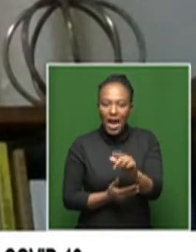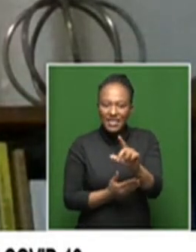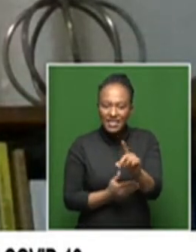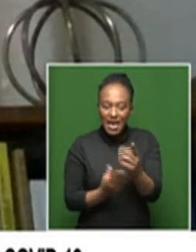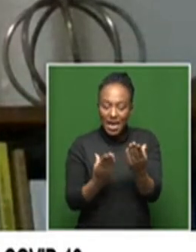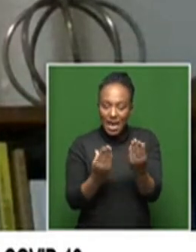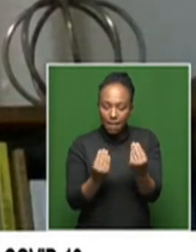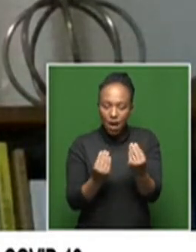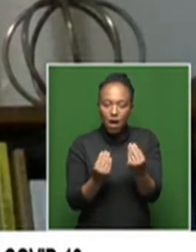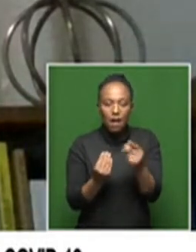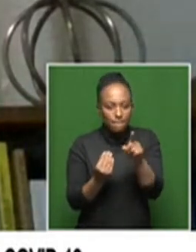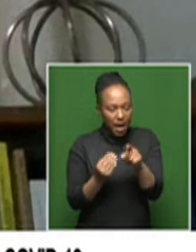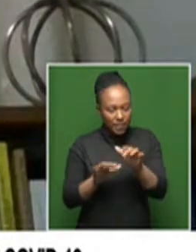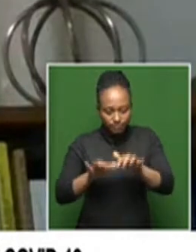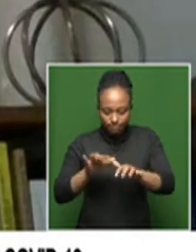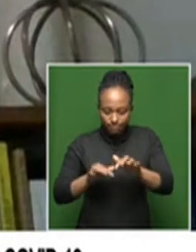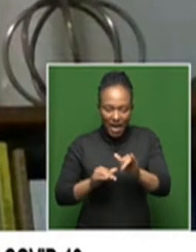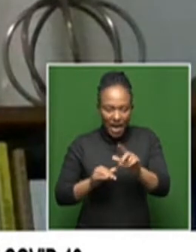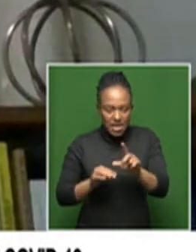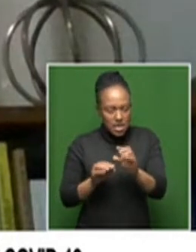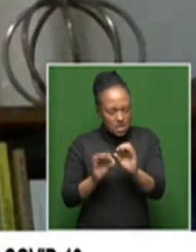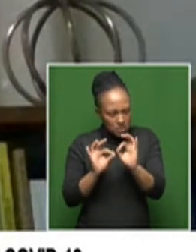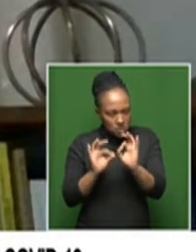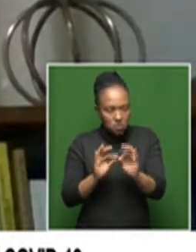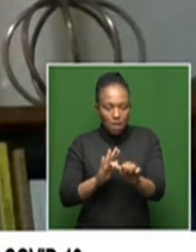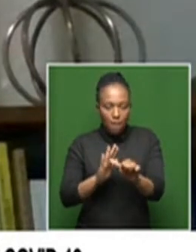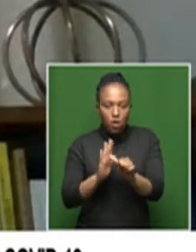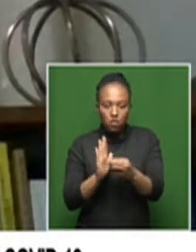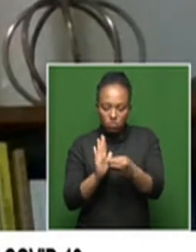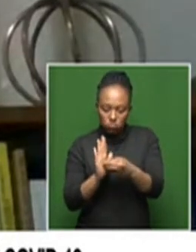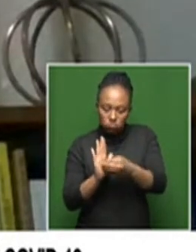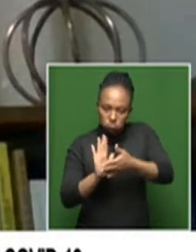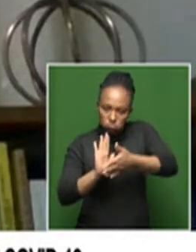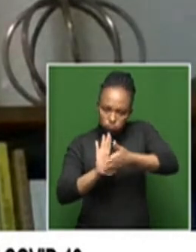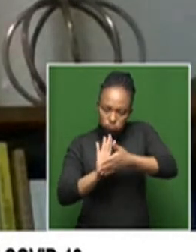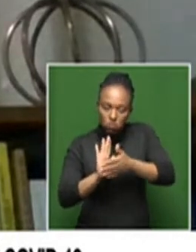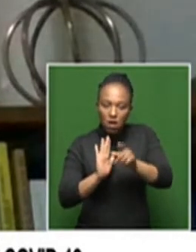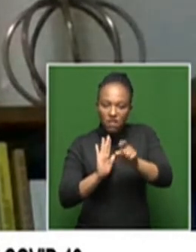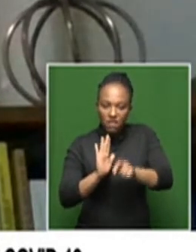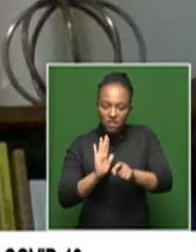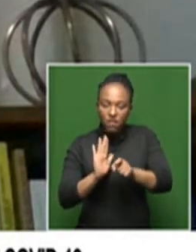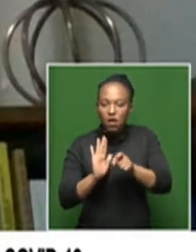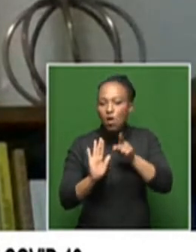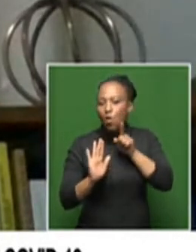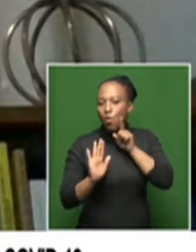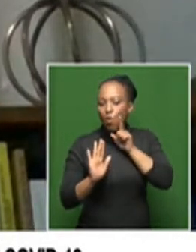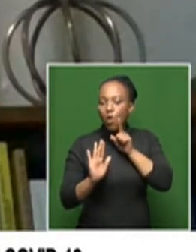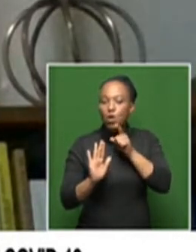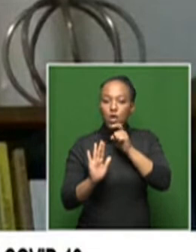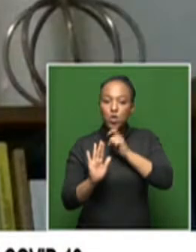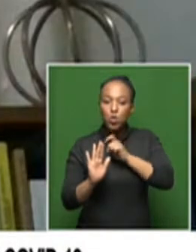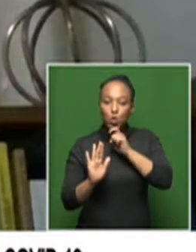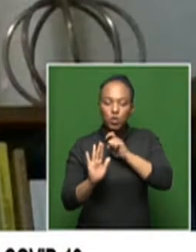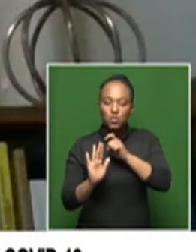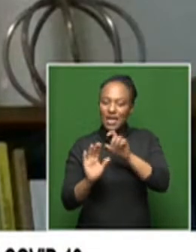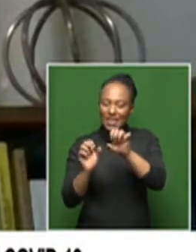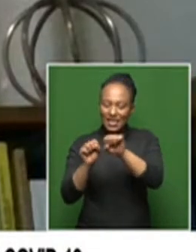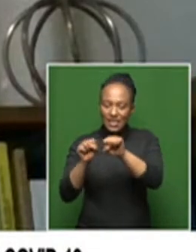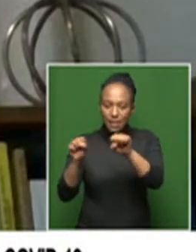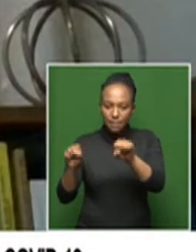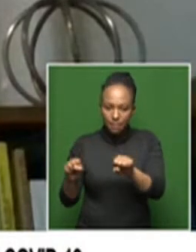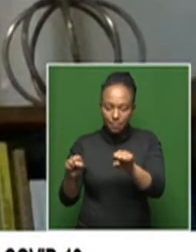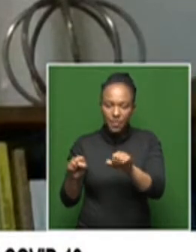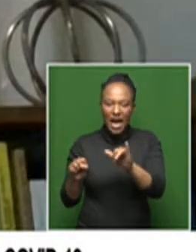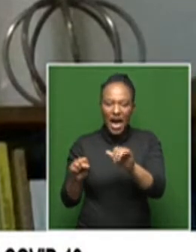correctly. ID number is a very, very important identifier that we are using throughout the system. And